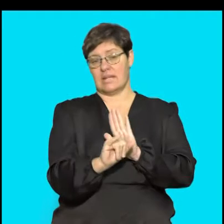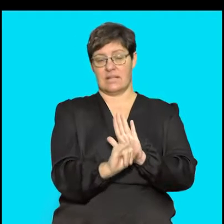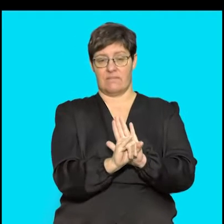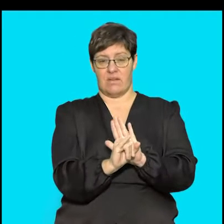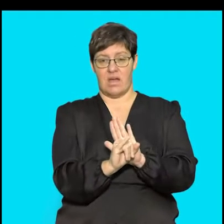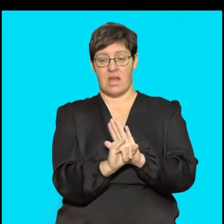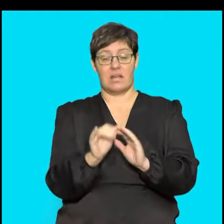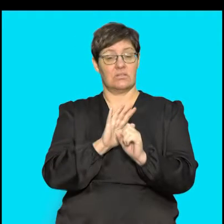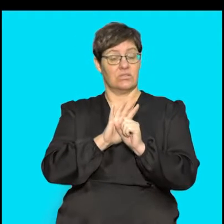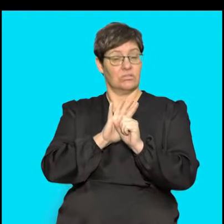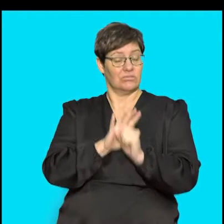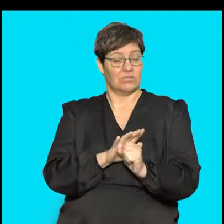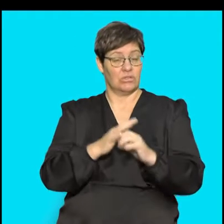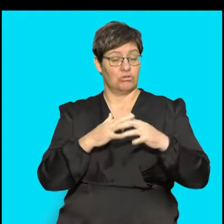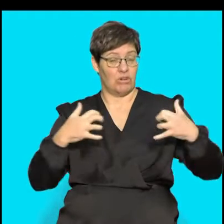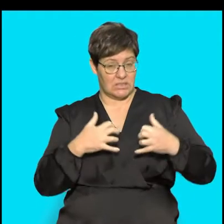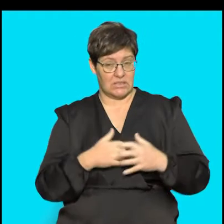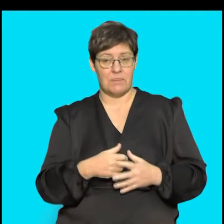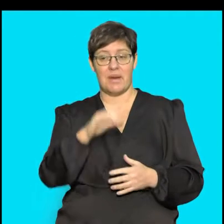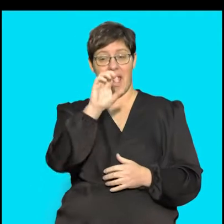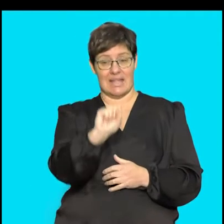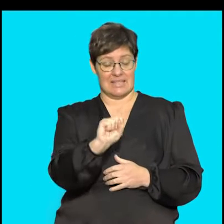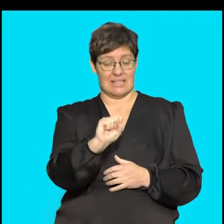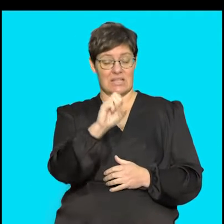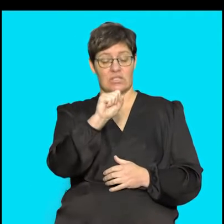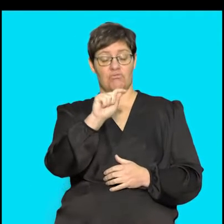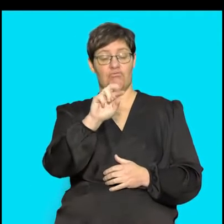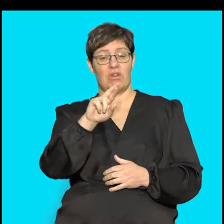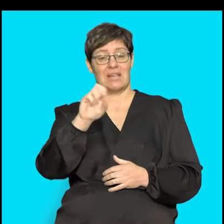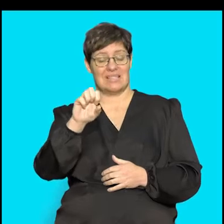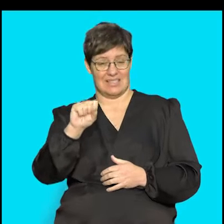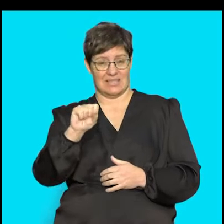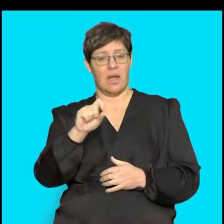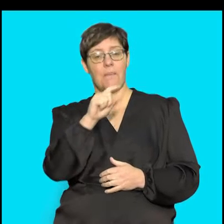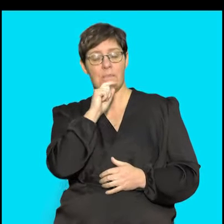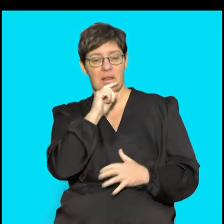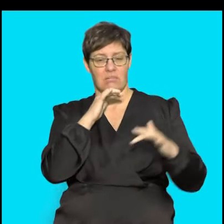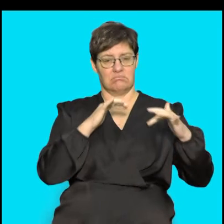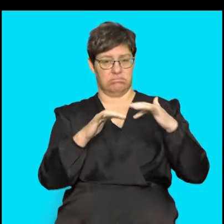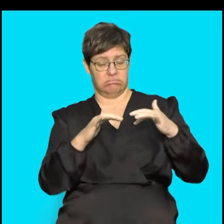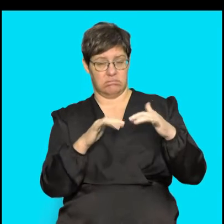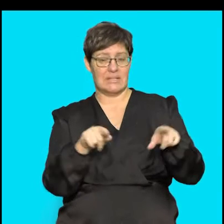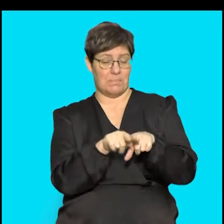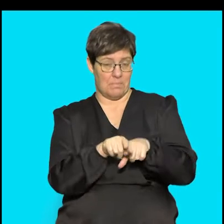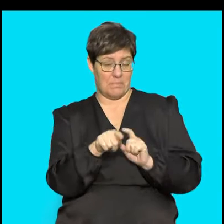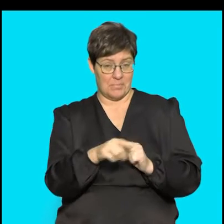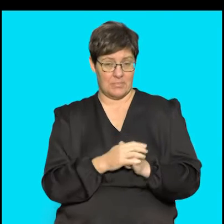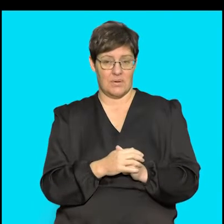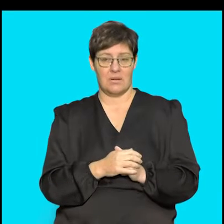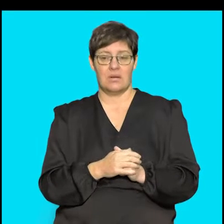be to identify the stress. So we use the S. Remember that stress is actually the same as your